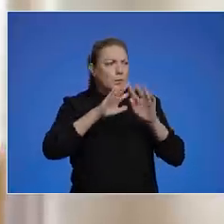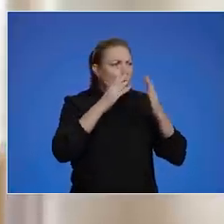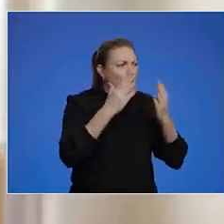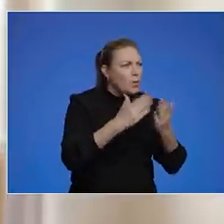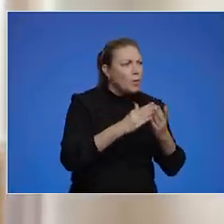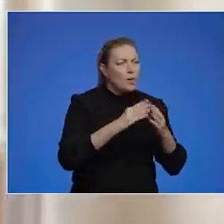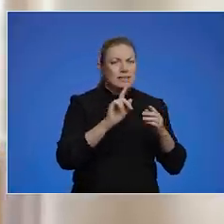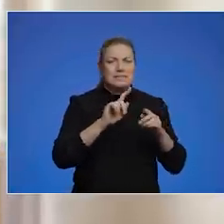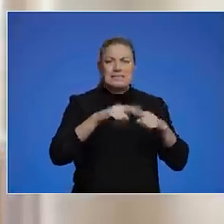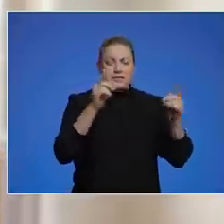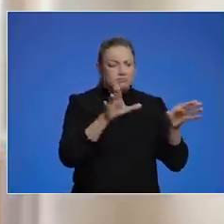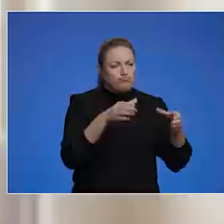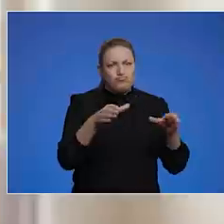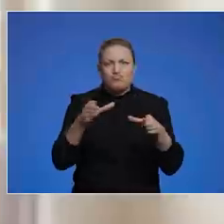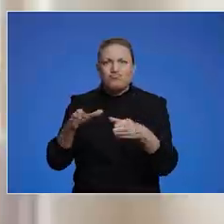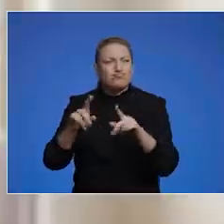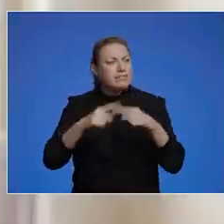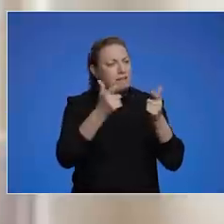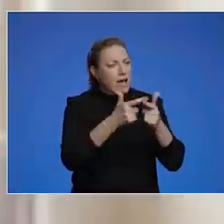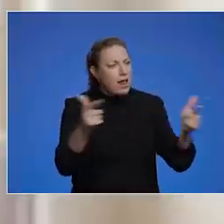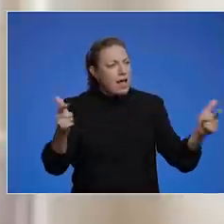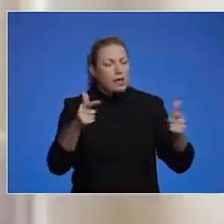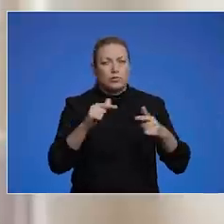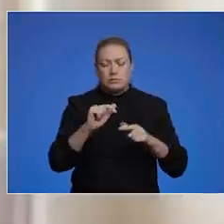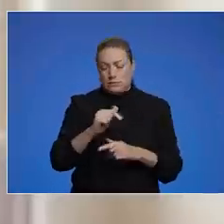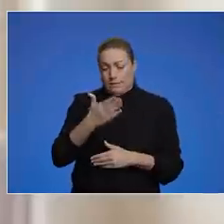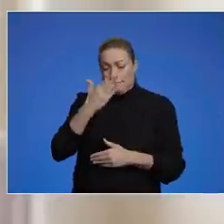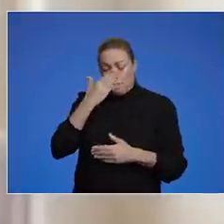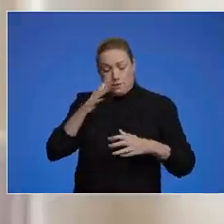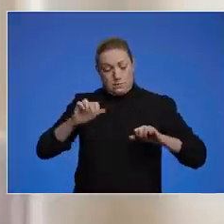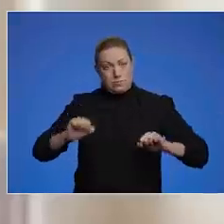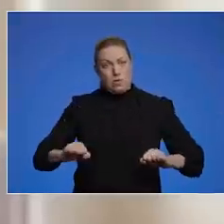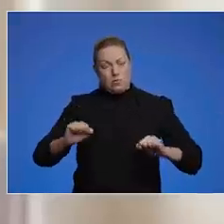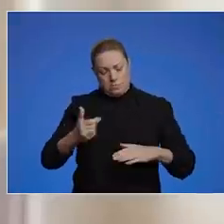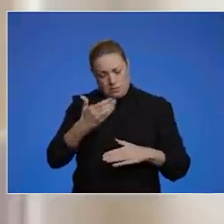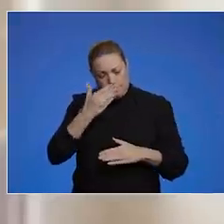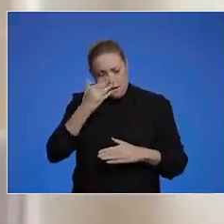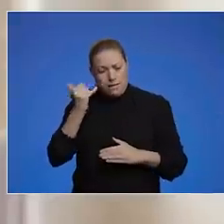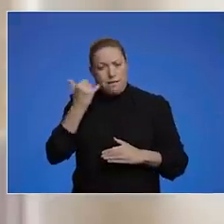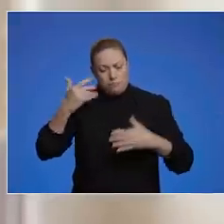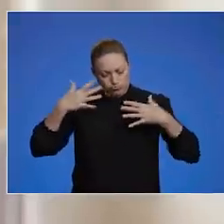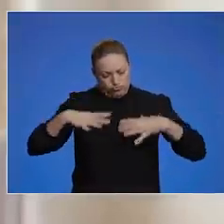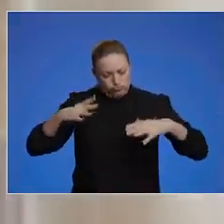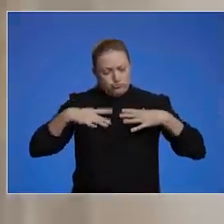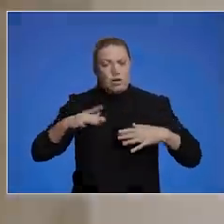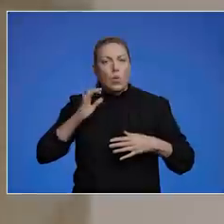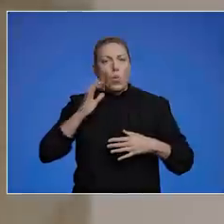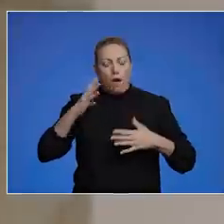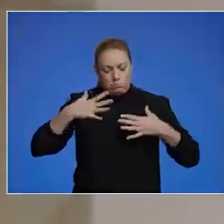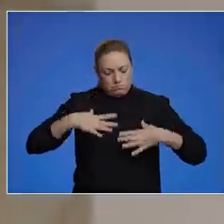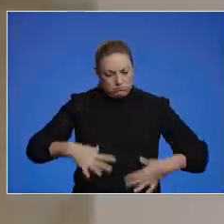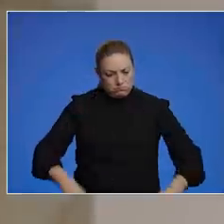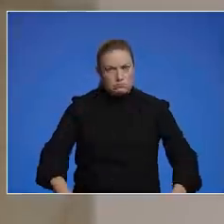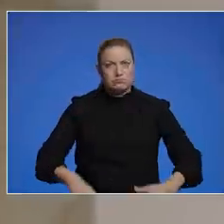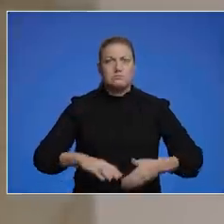language. They were standing in front of the throne and in front of the Lamb, dressed in white robes and holding palms in their hands. One of the